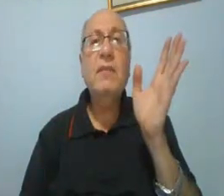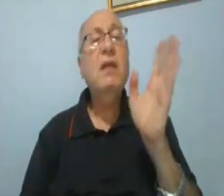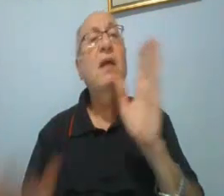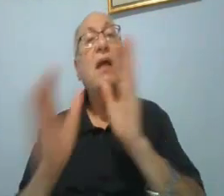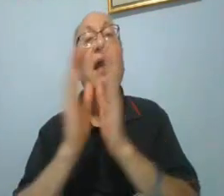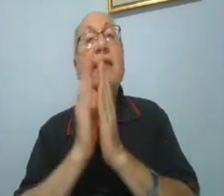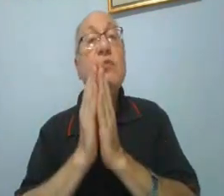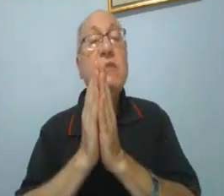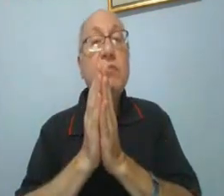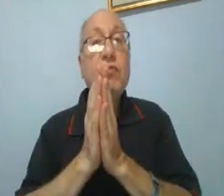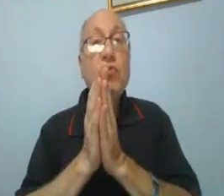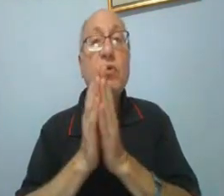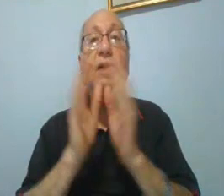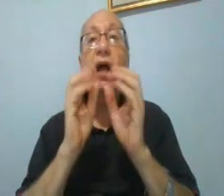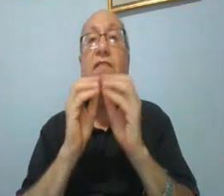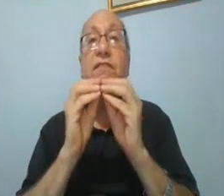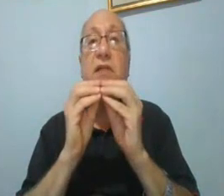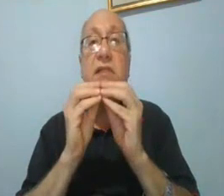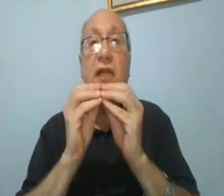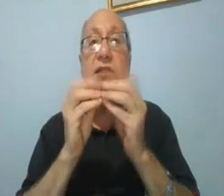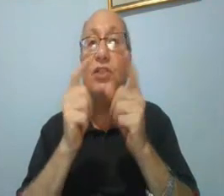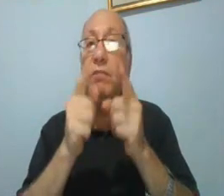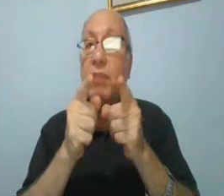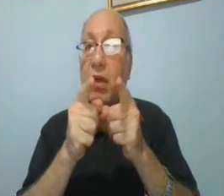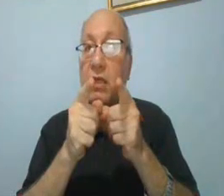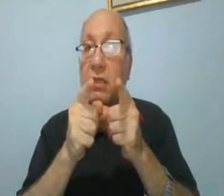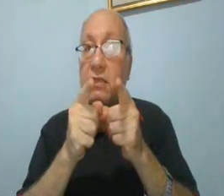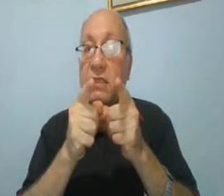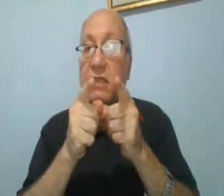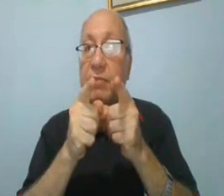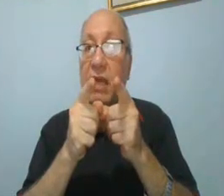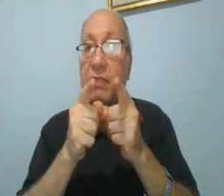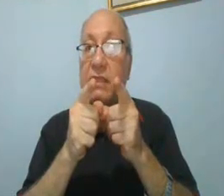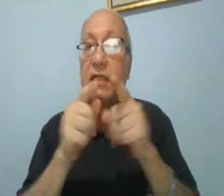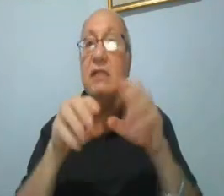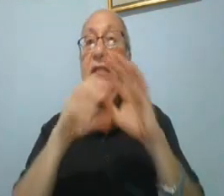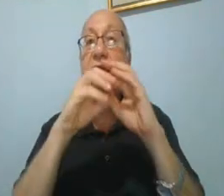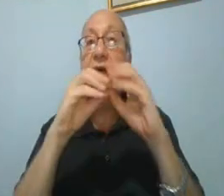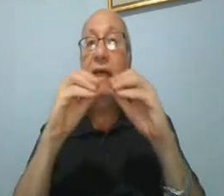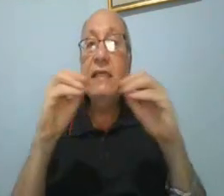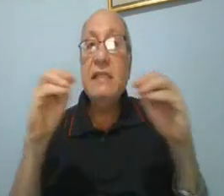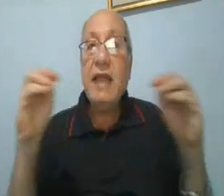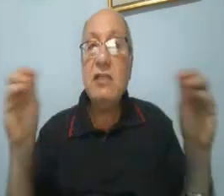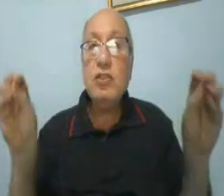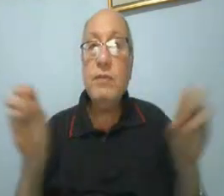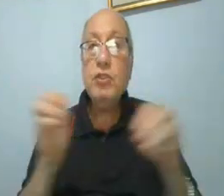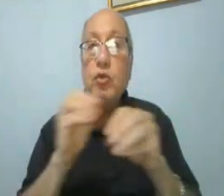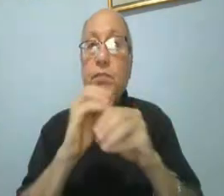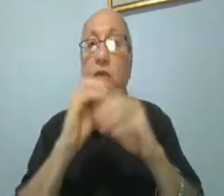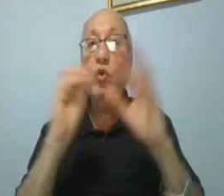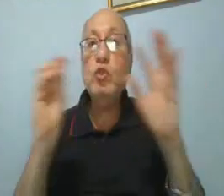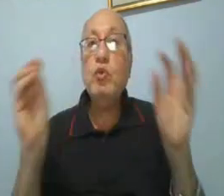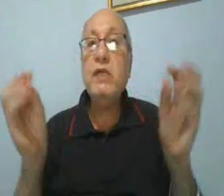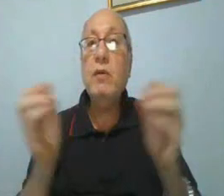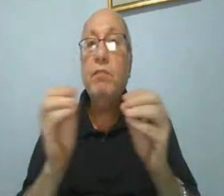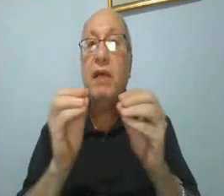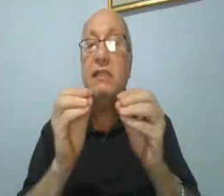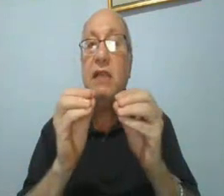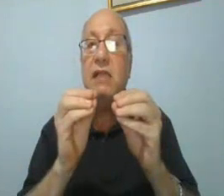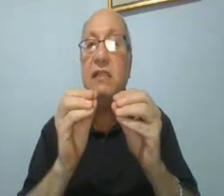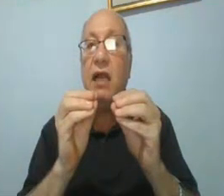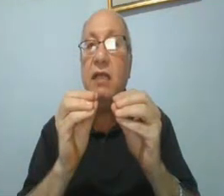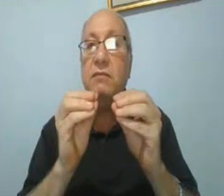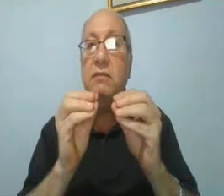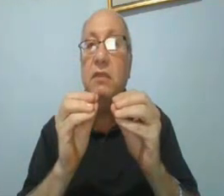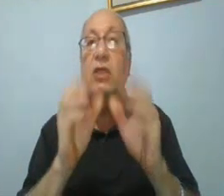bacteria. And we said before, after sterilization by these chemical materials, the instrument should be washed